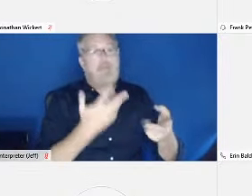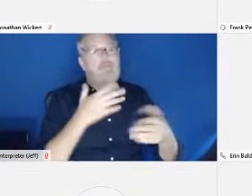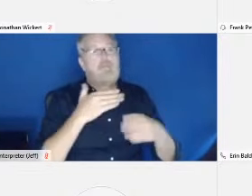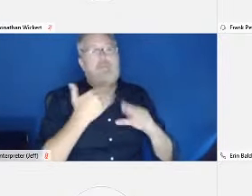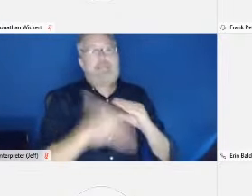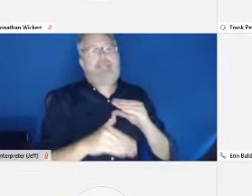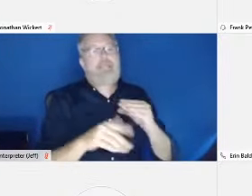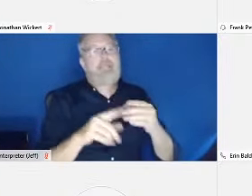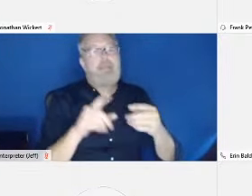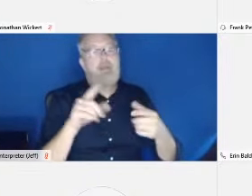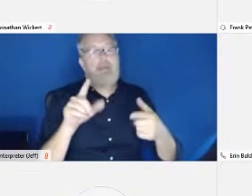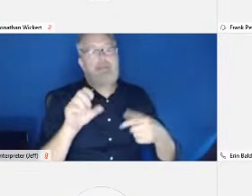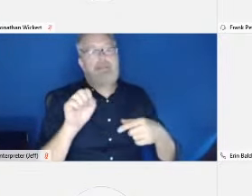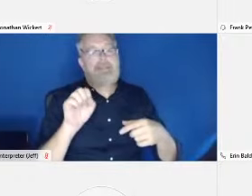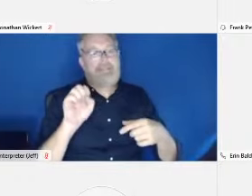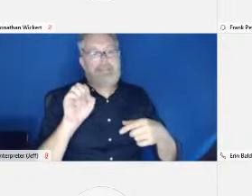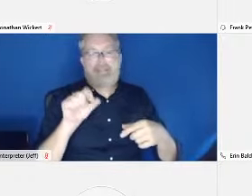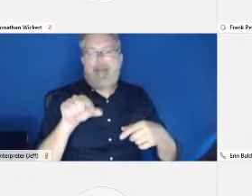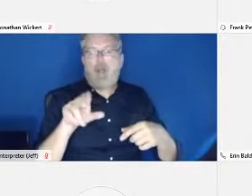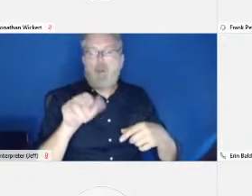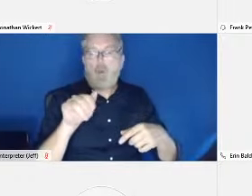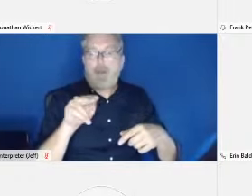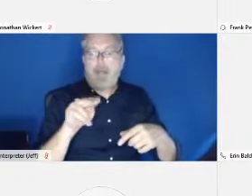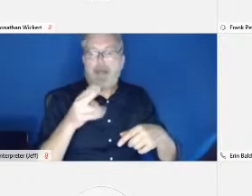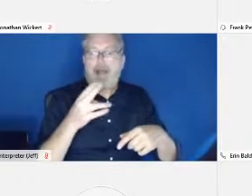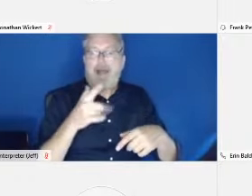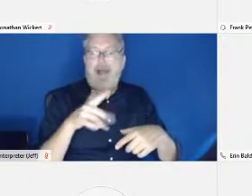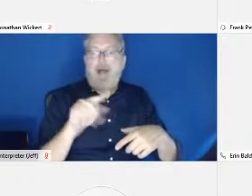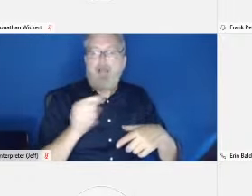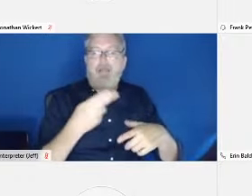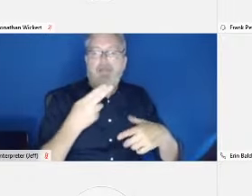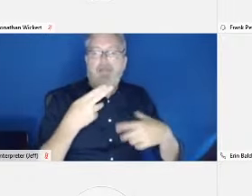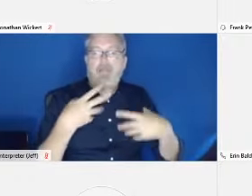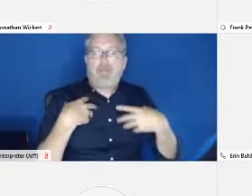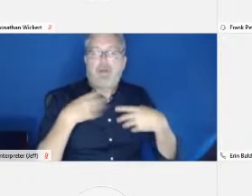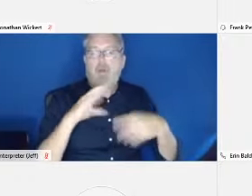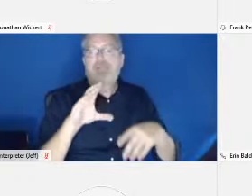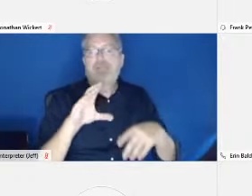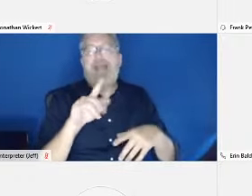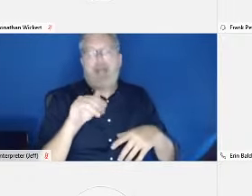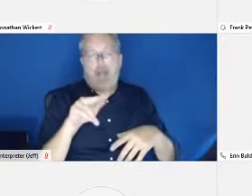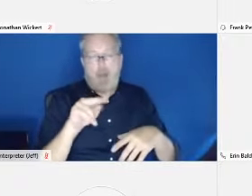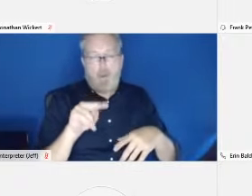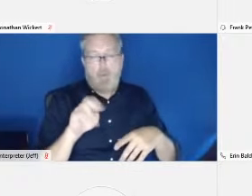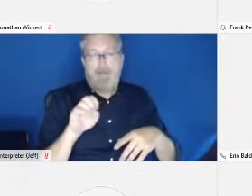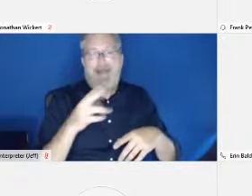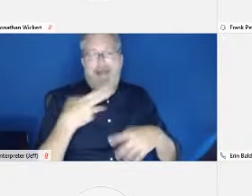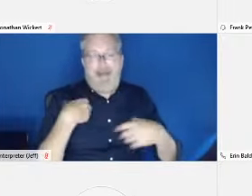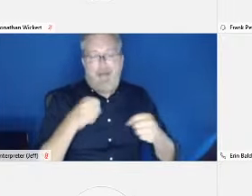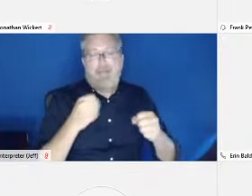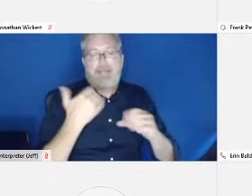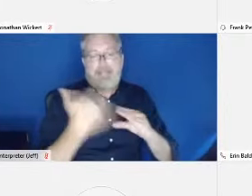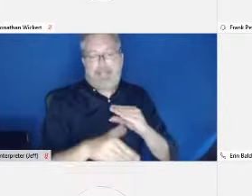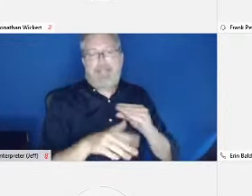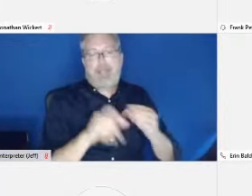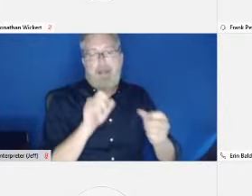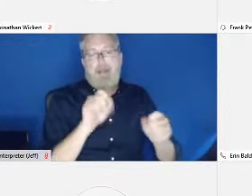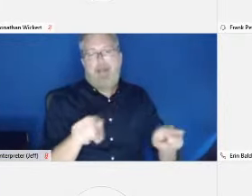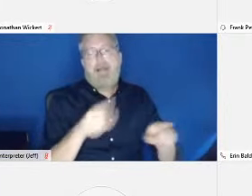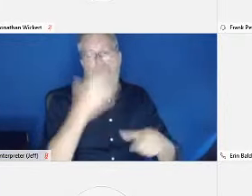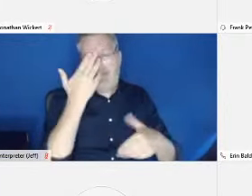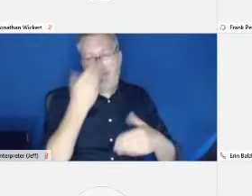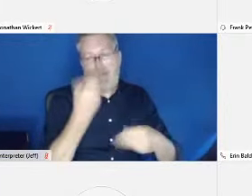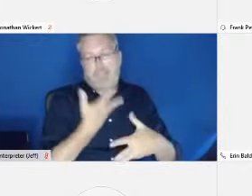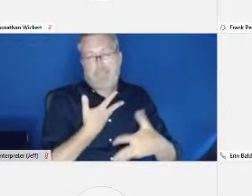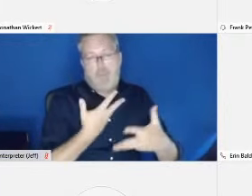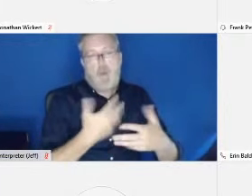Cyclone Health email to let us know about that, and we follow up on those. So. Great. And Kristen, there's a question, could the university